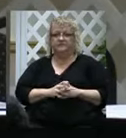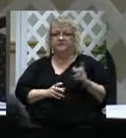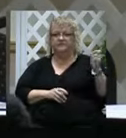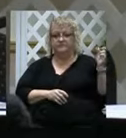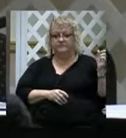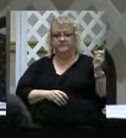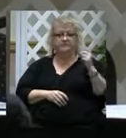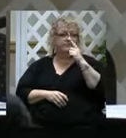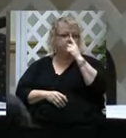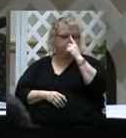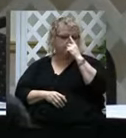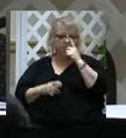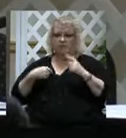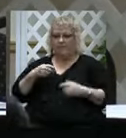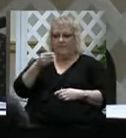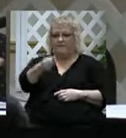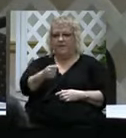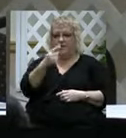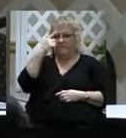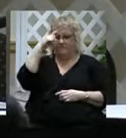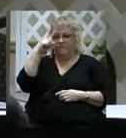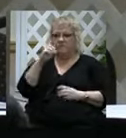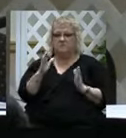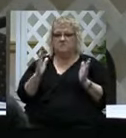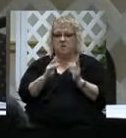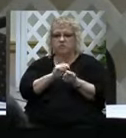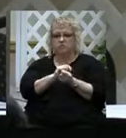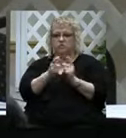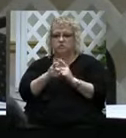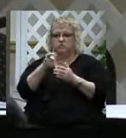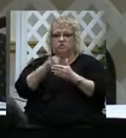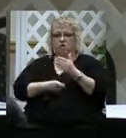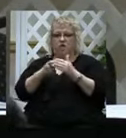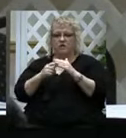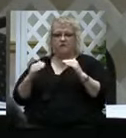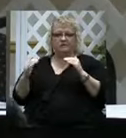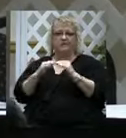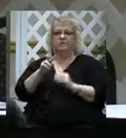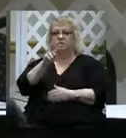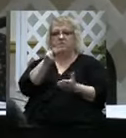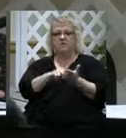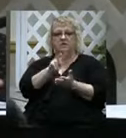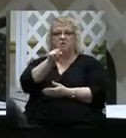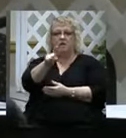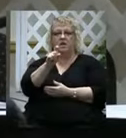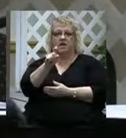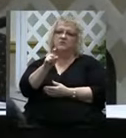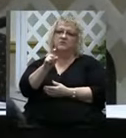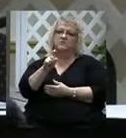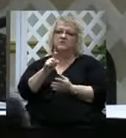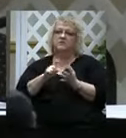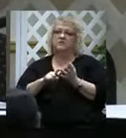actually paid for a bunch of small translations together that costed us about $2,100. We paid another